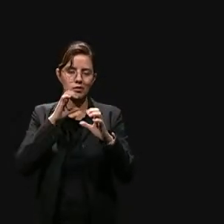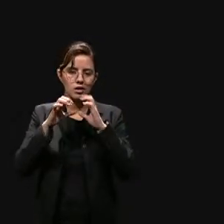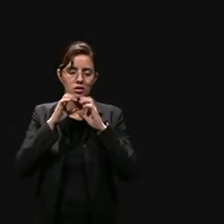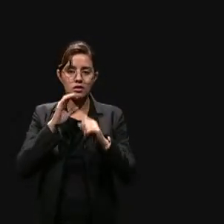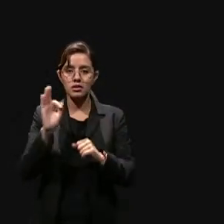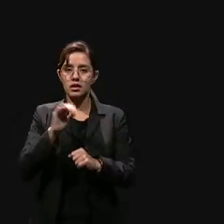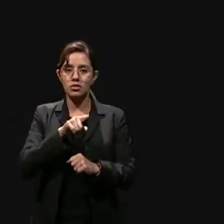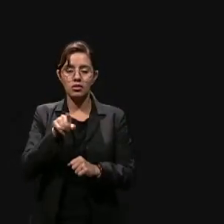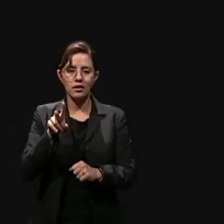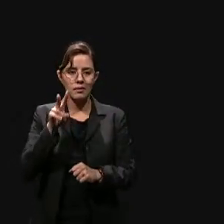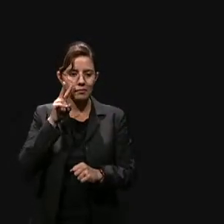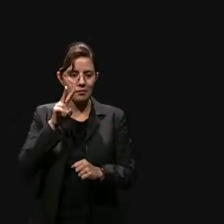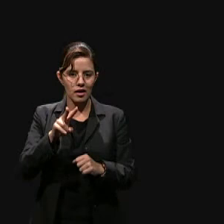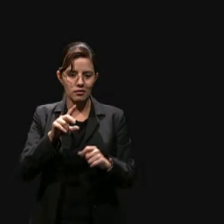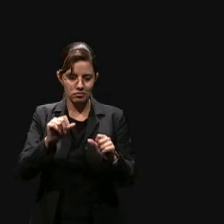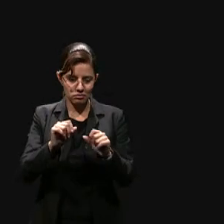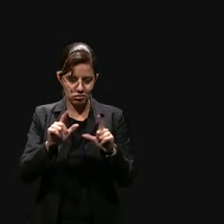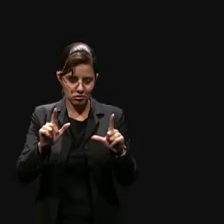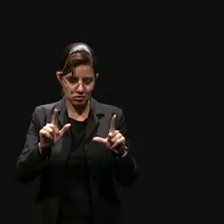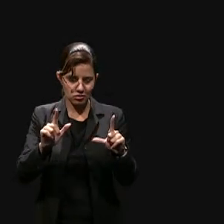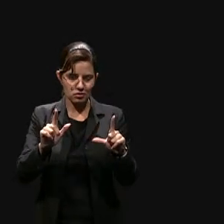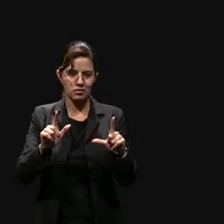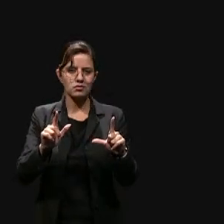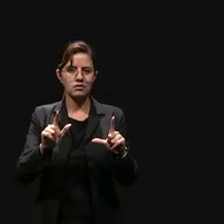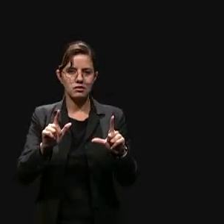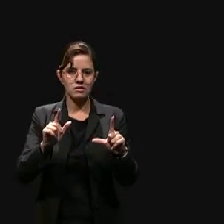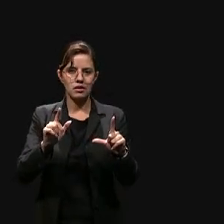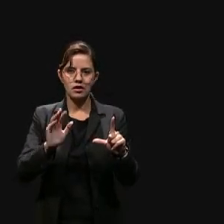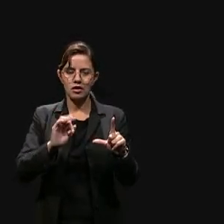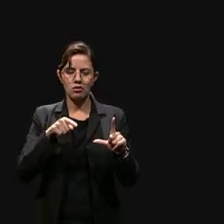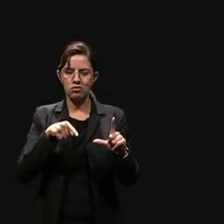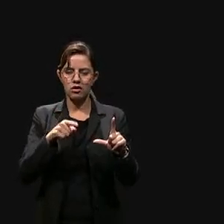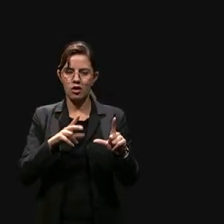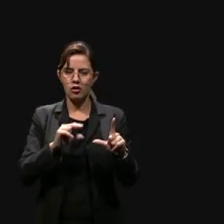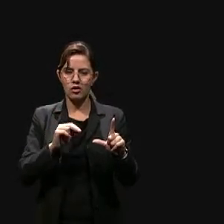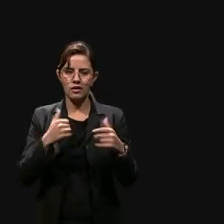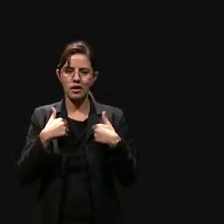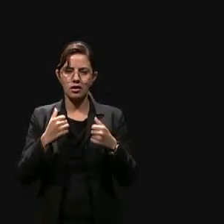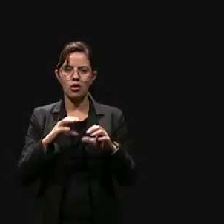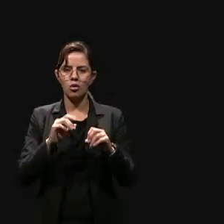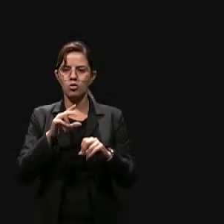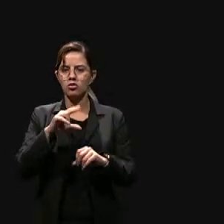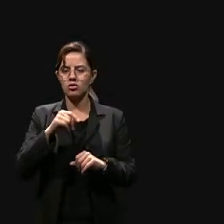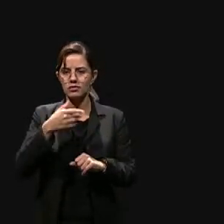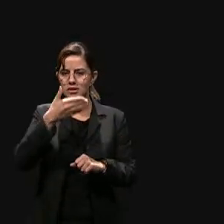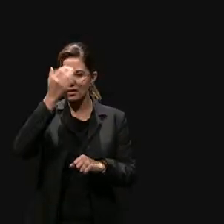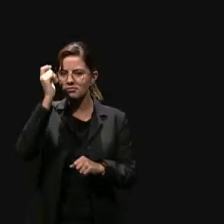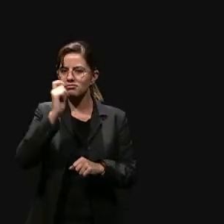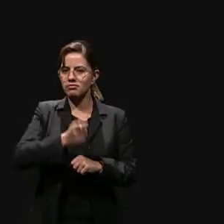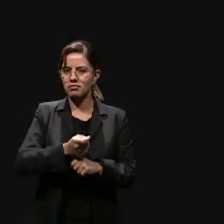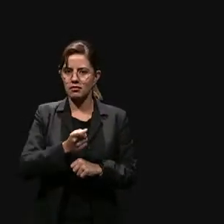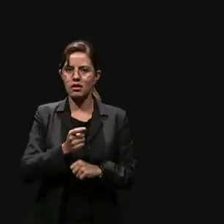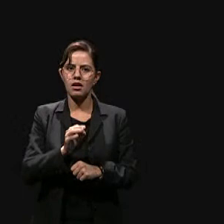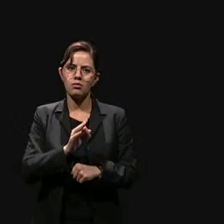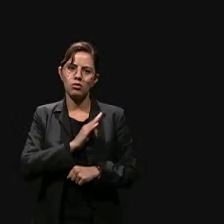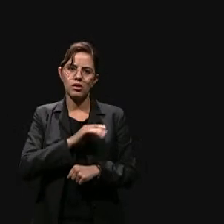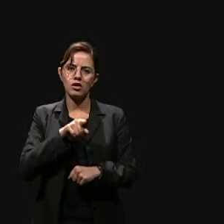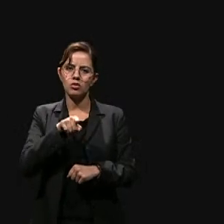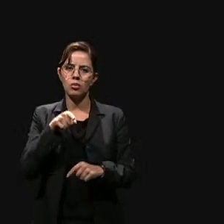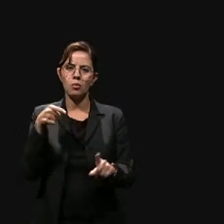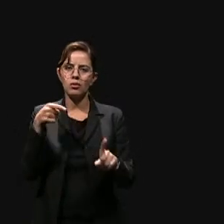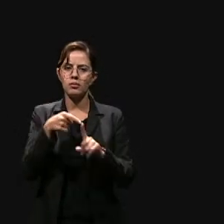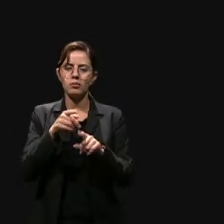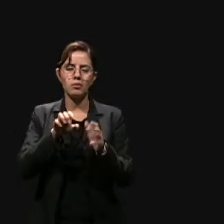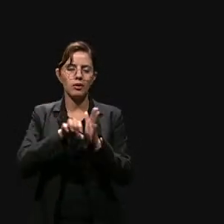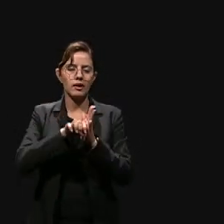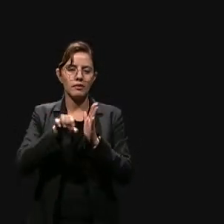for. And what I mean by that is that if your intention is to uncover massive voter fraud in your local office and